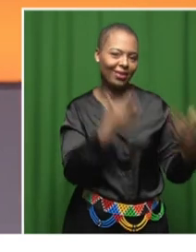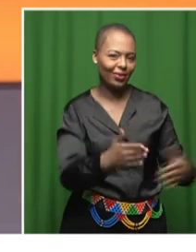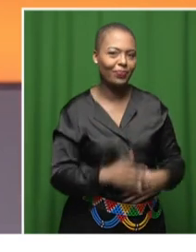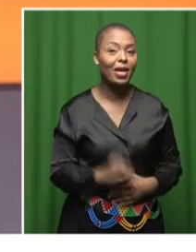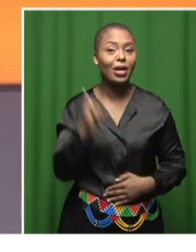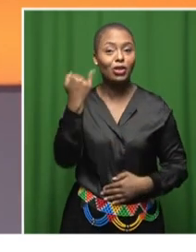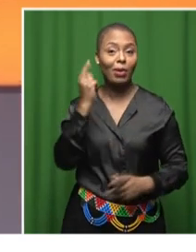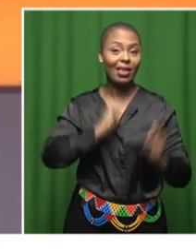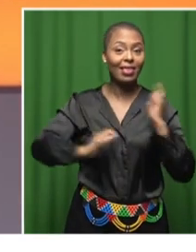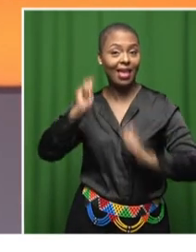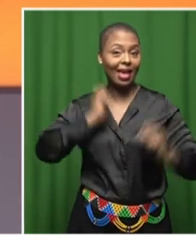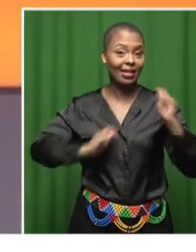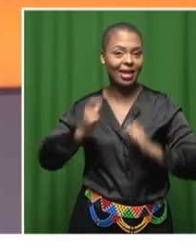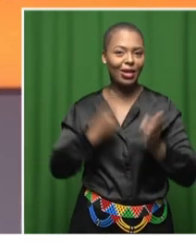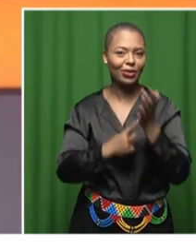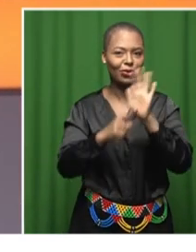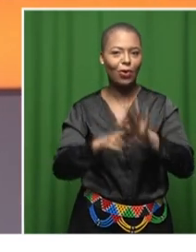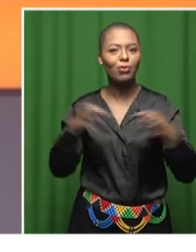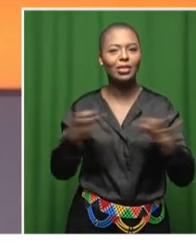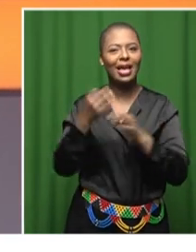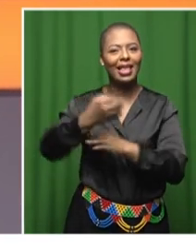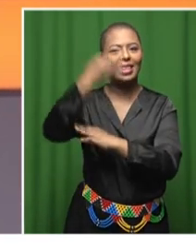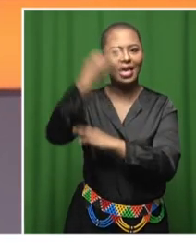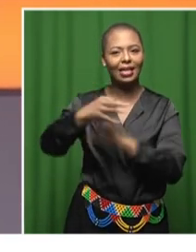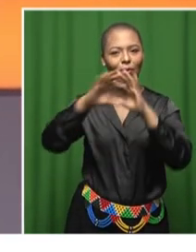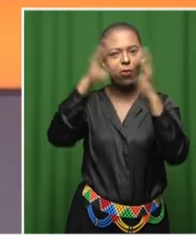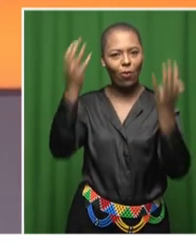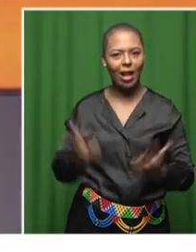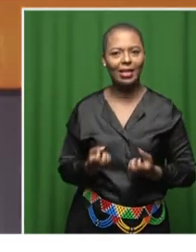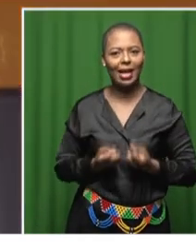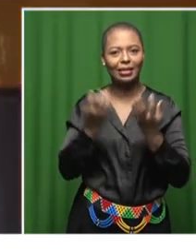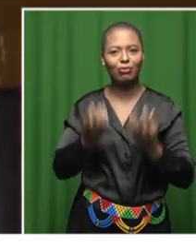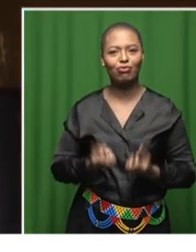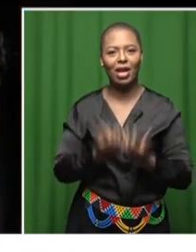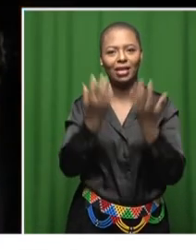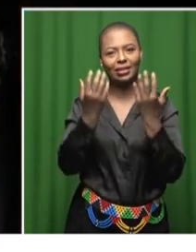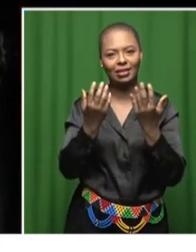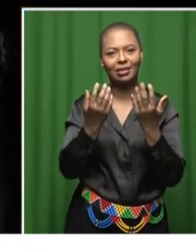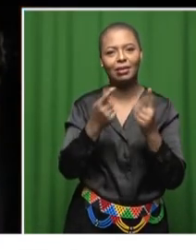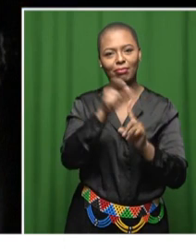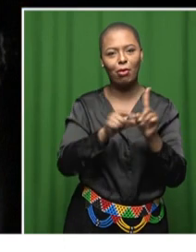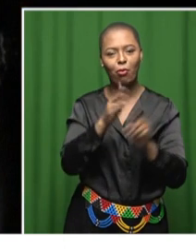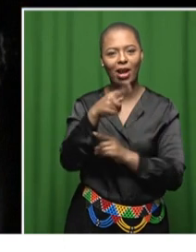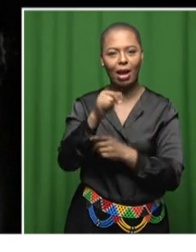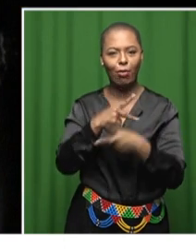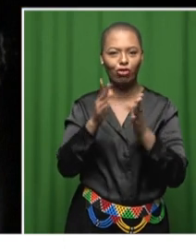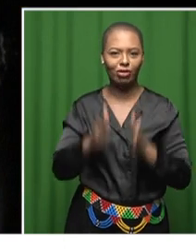Theatre is currently showing its musical Third World Express, which is produced by Shadrack Bokaba.